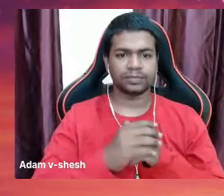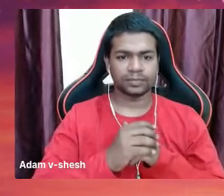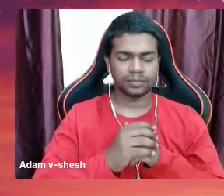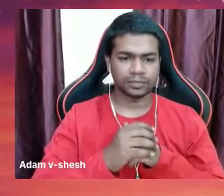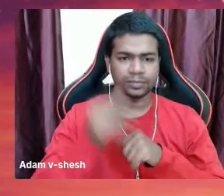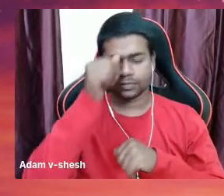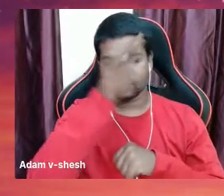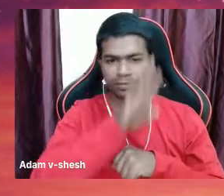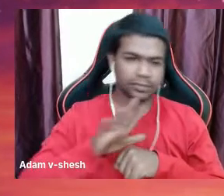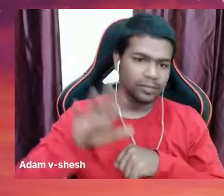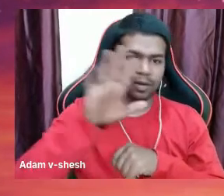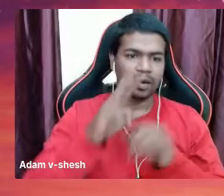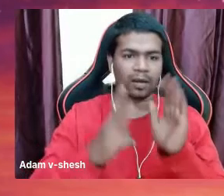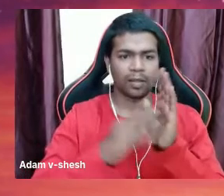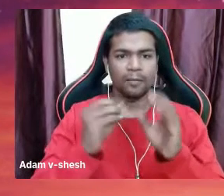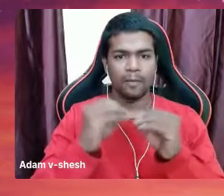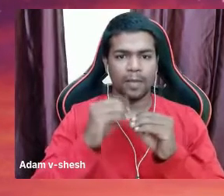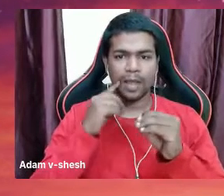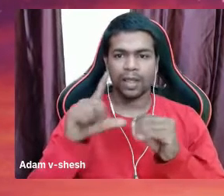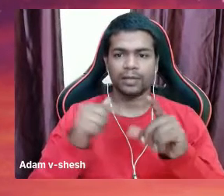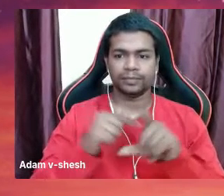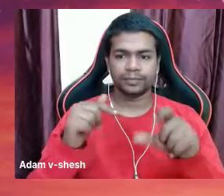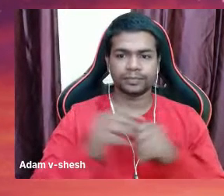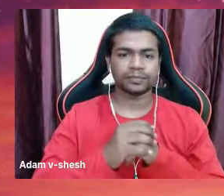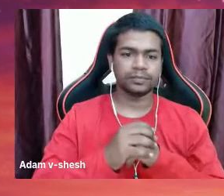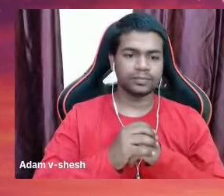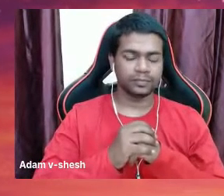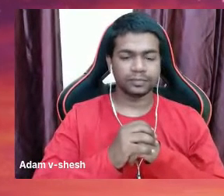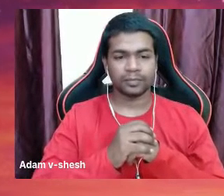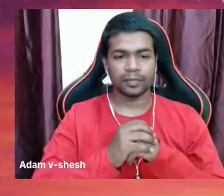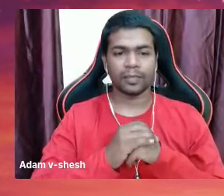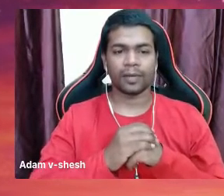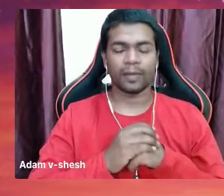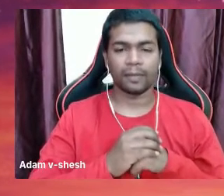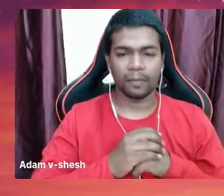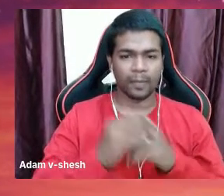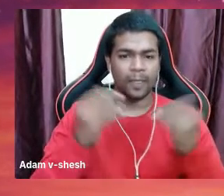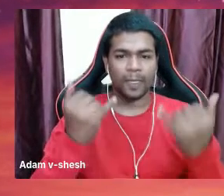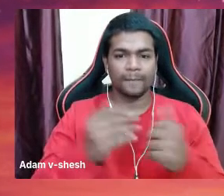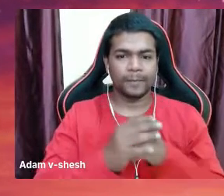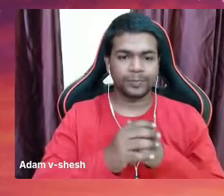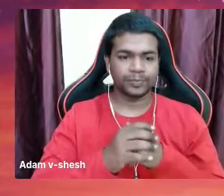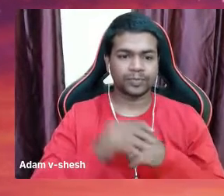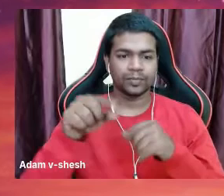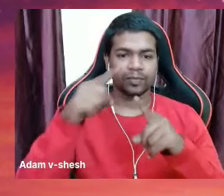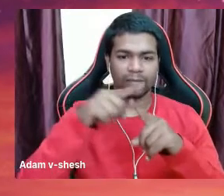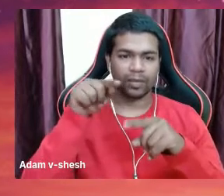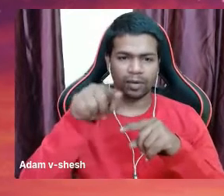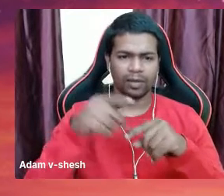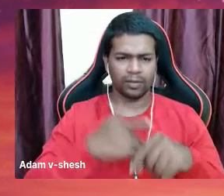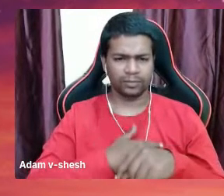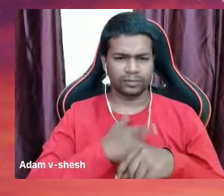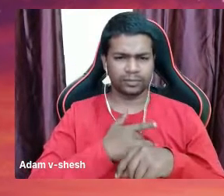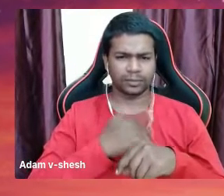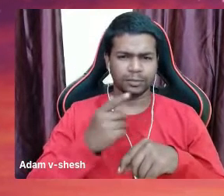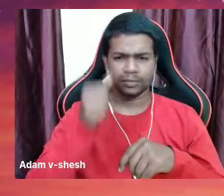Indian mobile ecosystem has flourished as well, the smartphone ecosystem. But now there's a tangible feeling that India